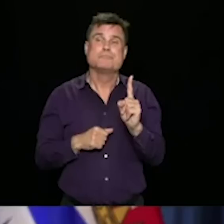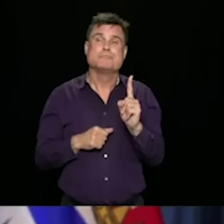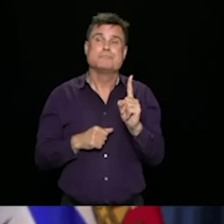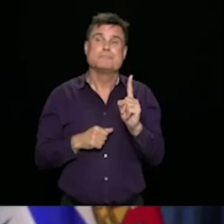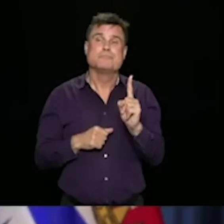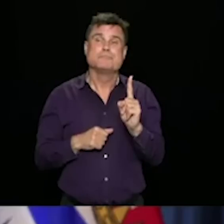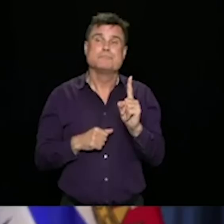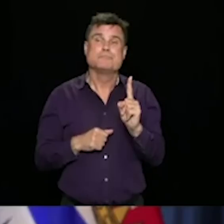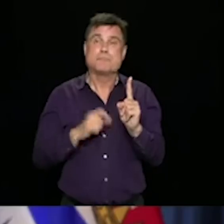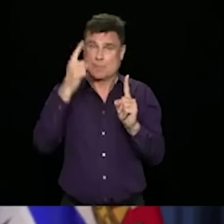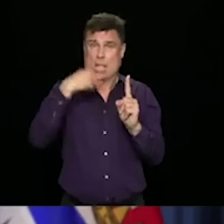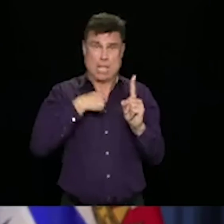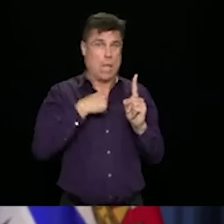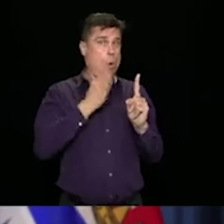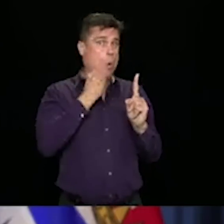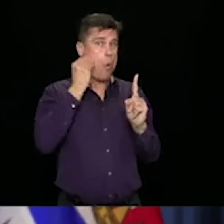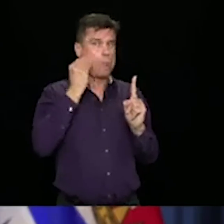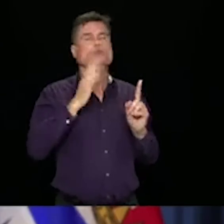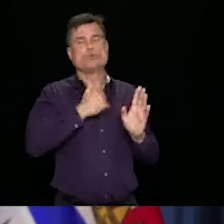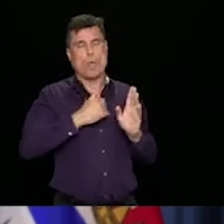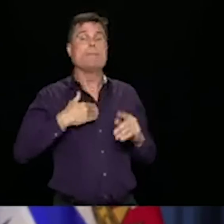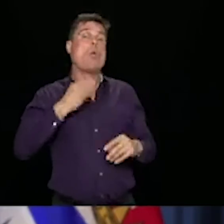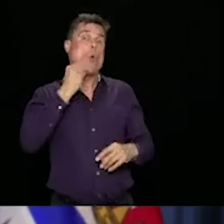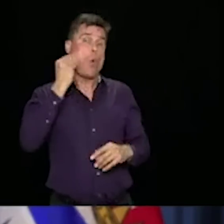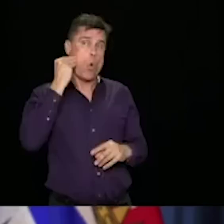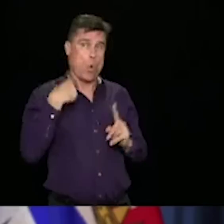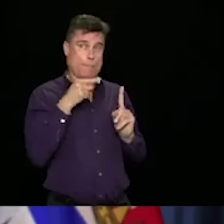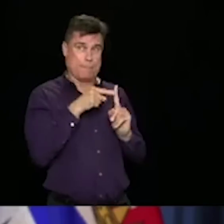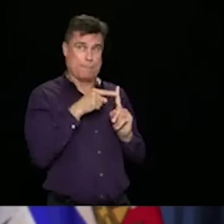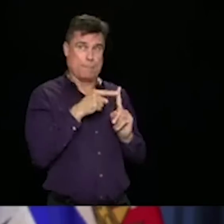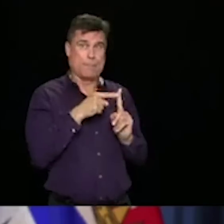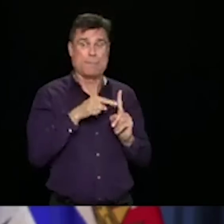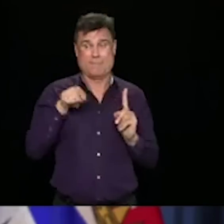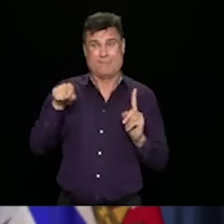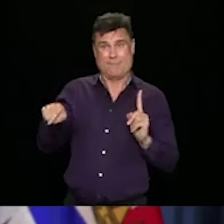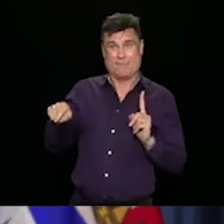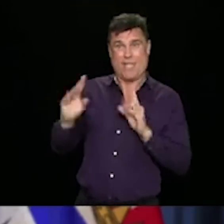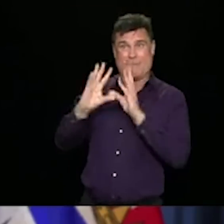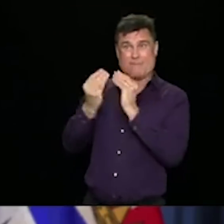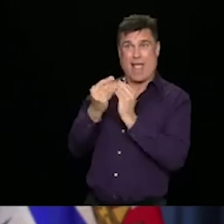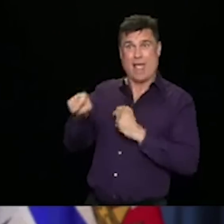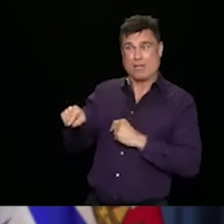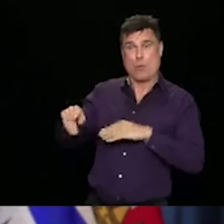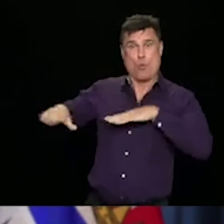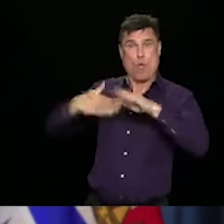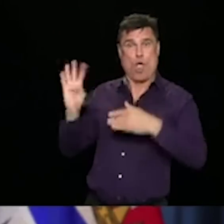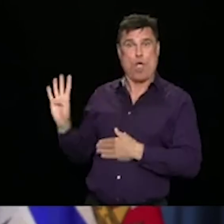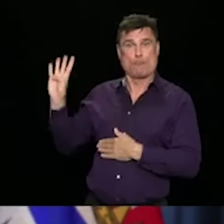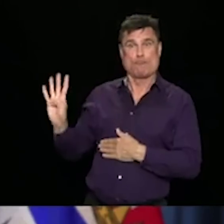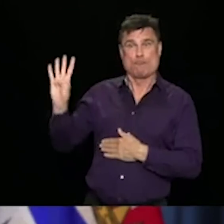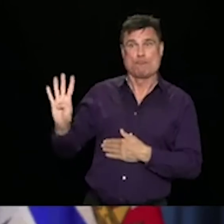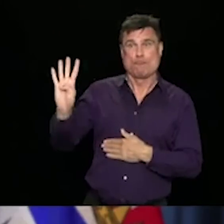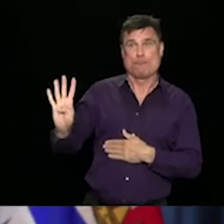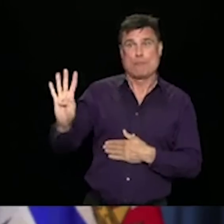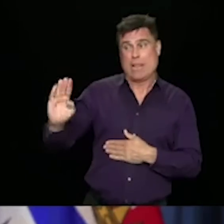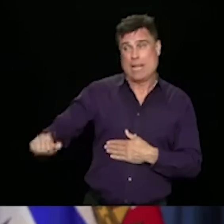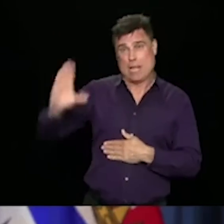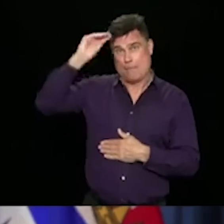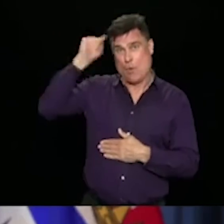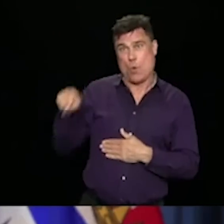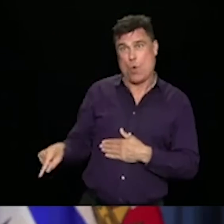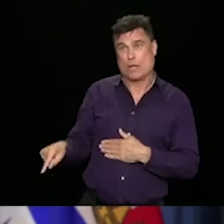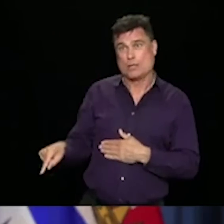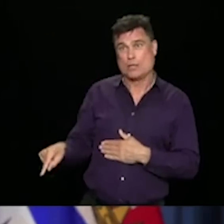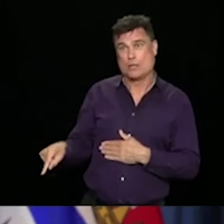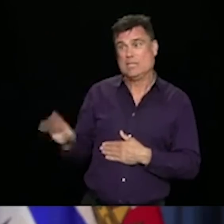we continue to see in Joyce Collingwood, especially in my neighborhood, which I see, a lot of understanding